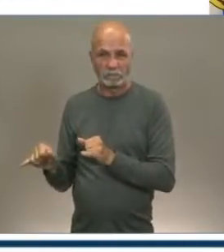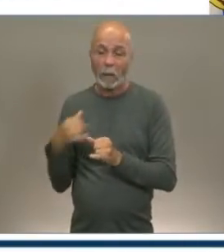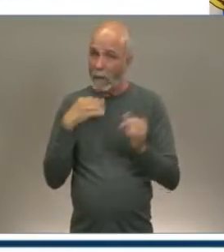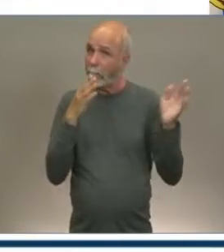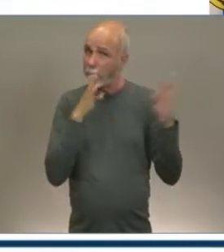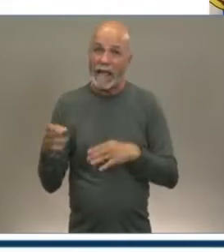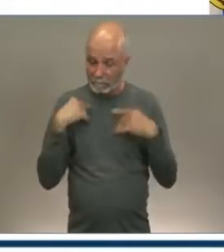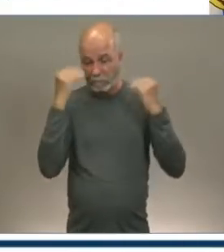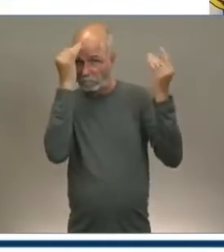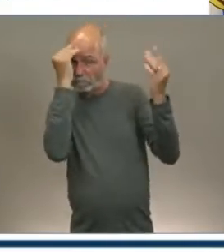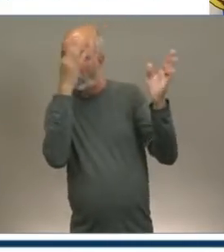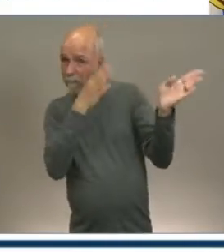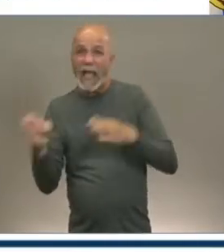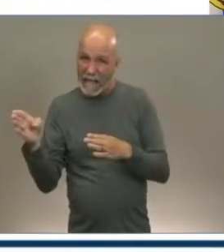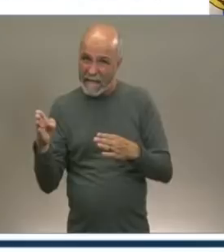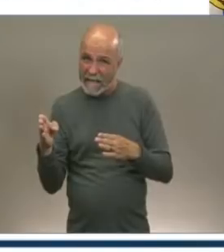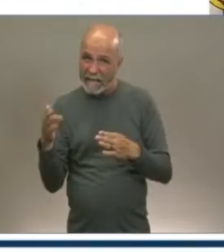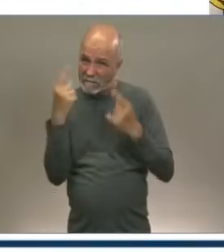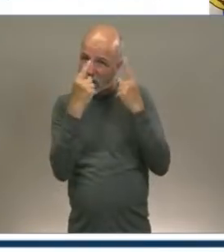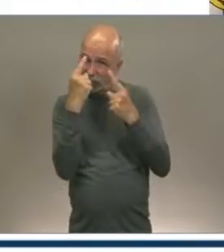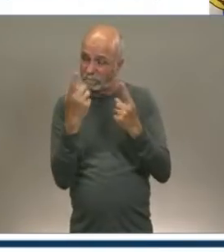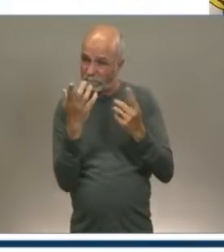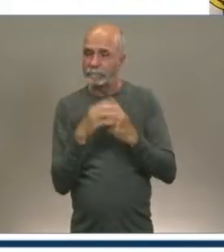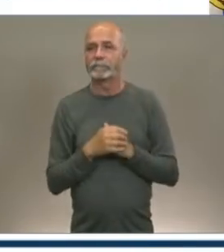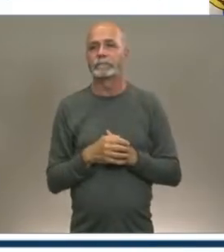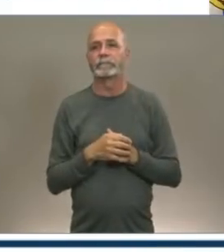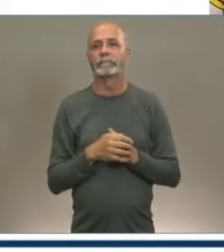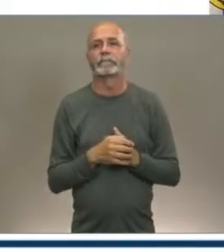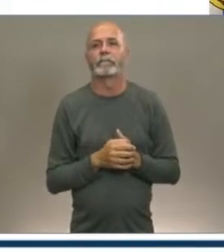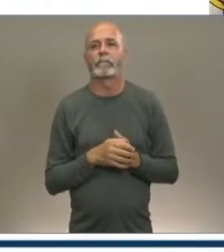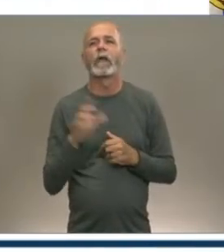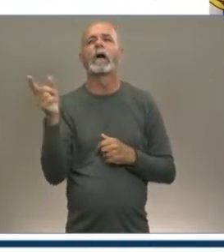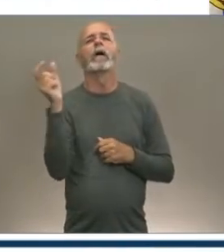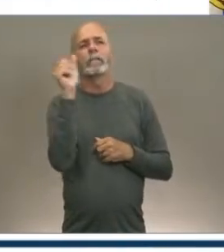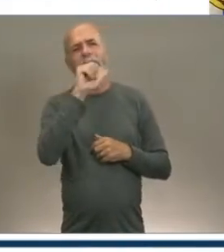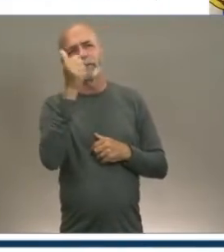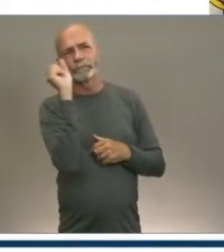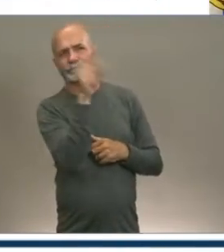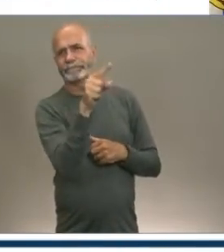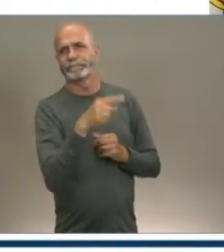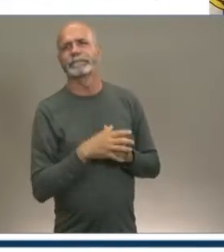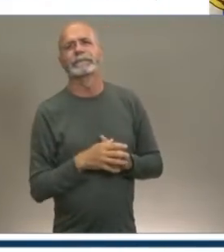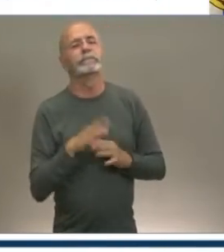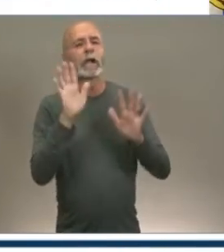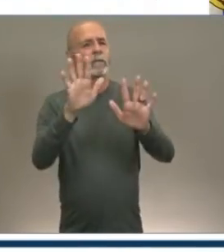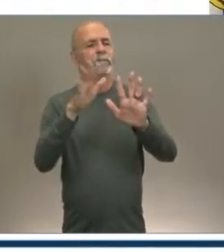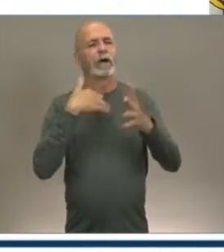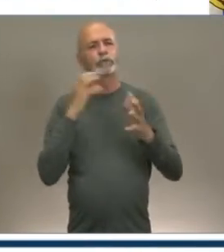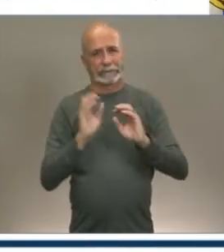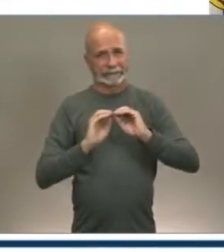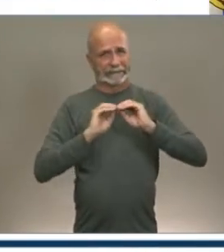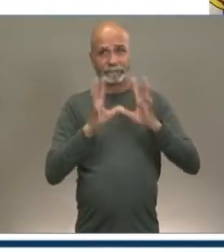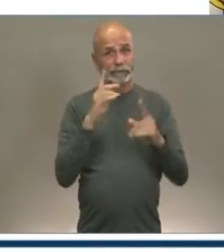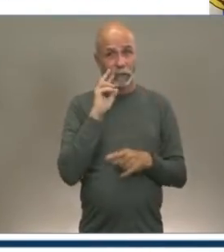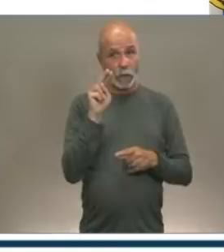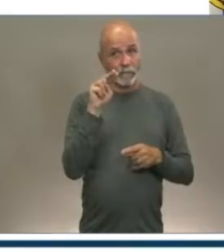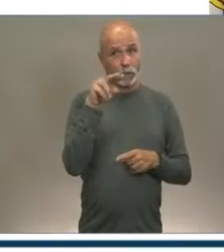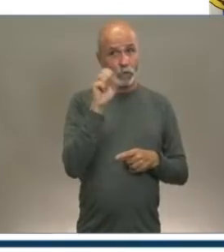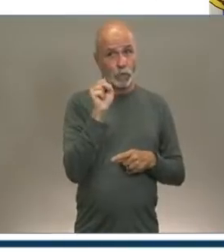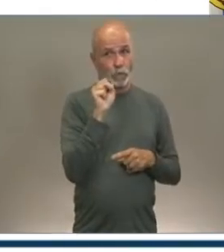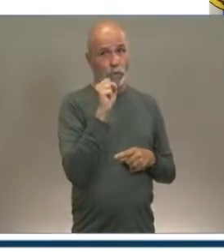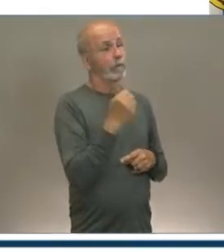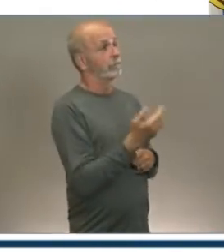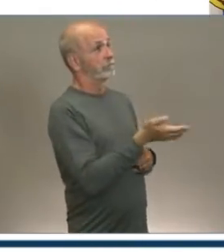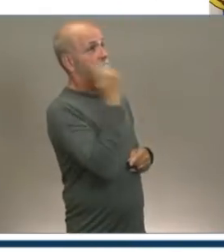Premier. I'm also just looking for some clarification on reopening dates for Nova Scotia to the rest of Canada. As